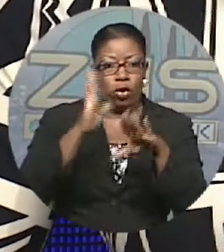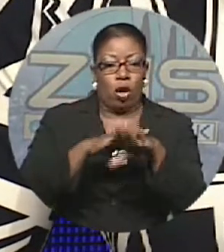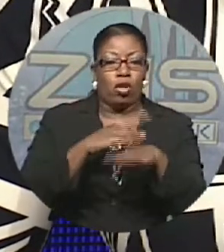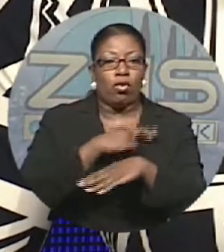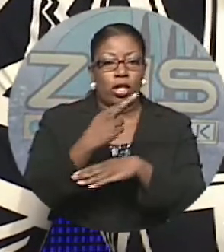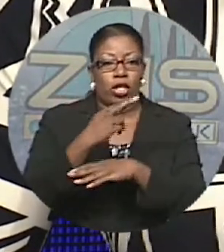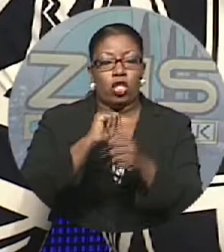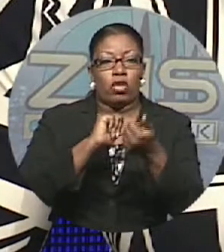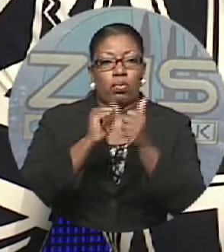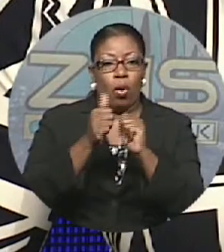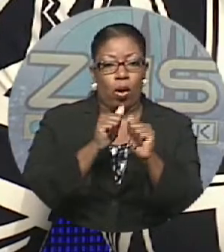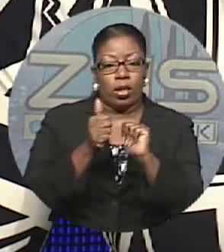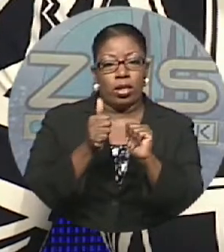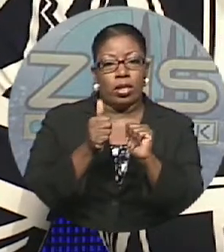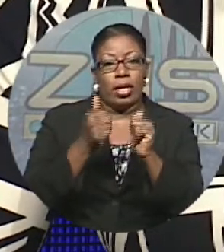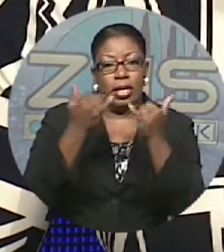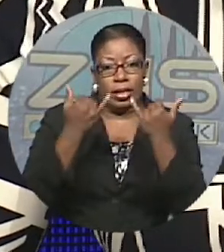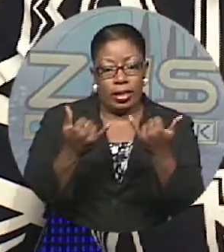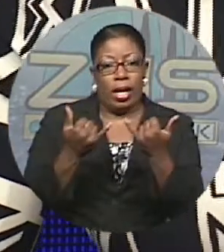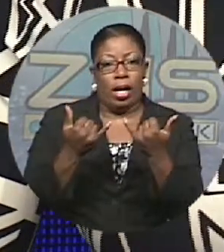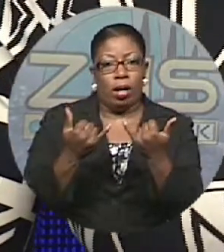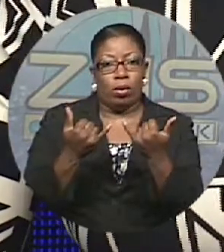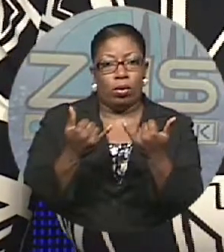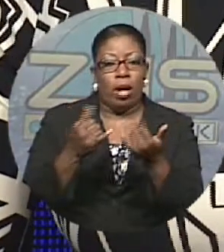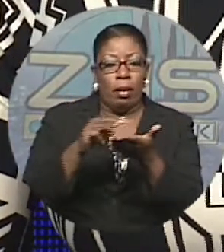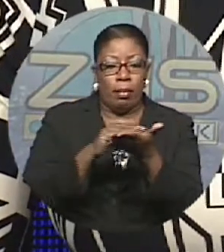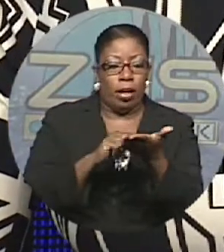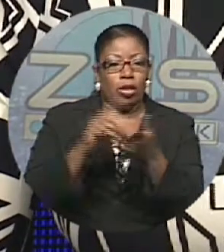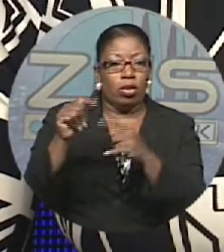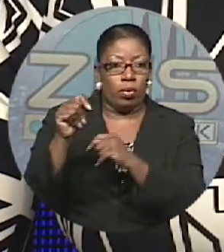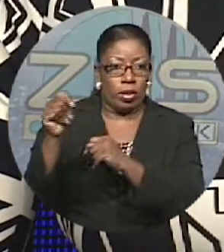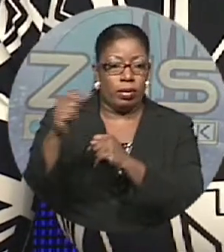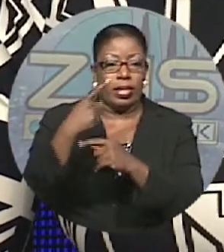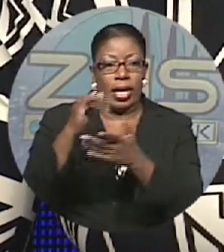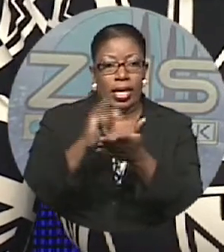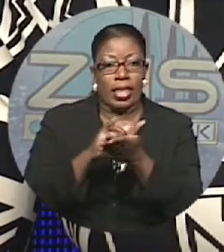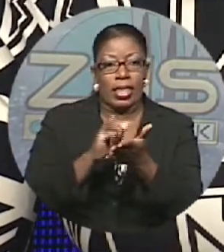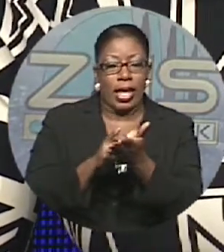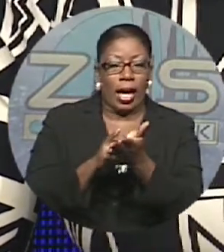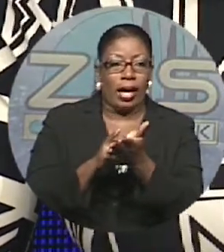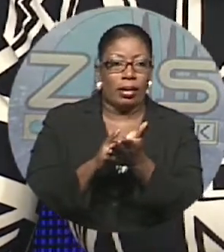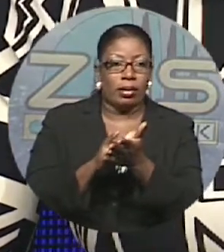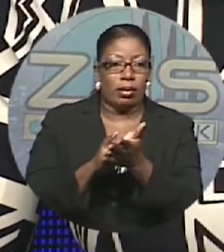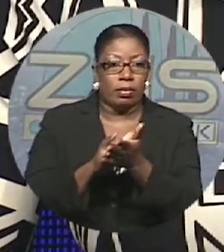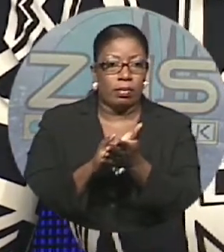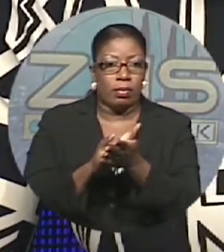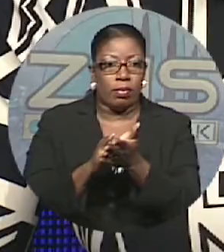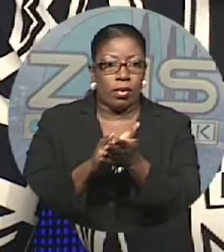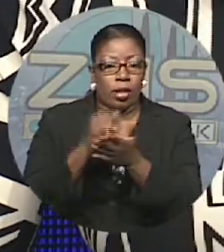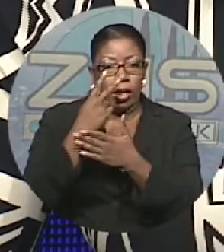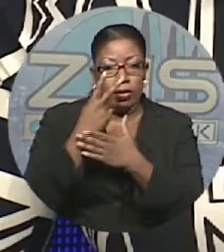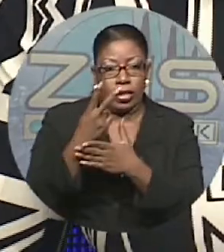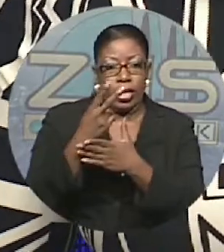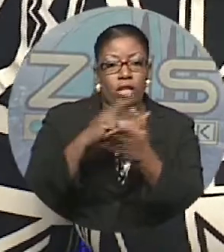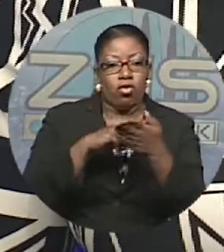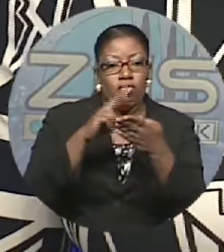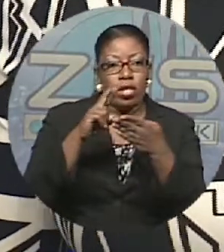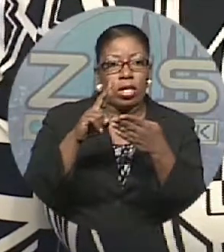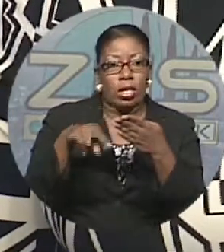sports, and most recently, medical tourism. The tourism minister says he's already seeing results from all of